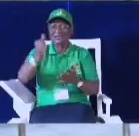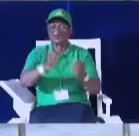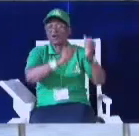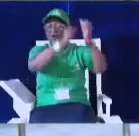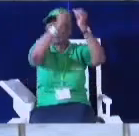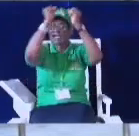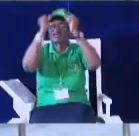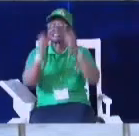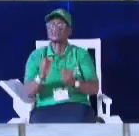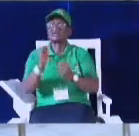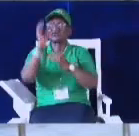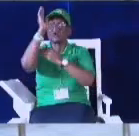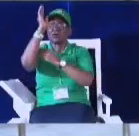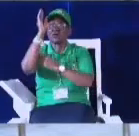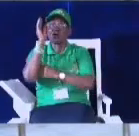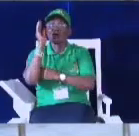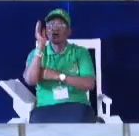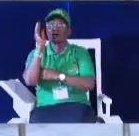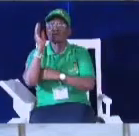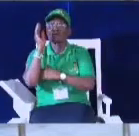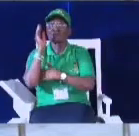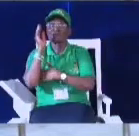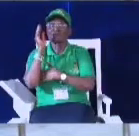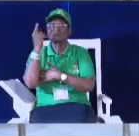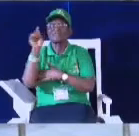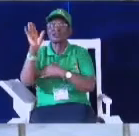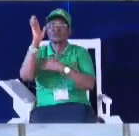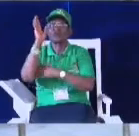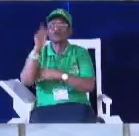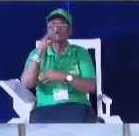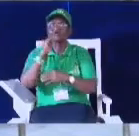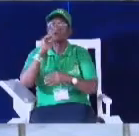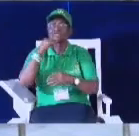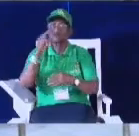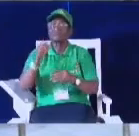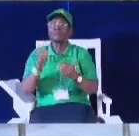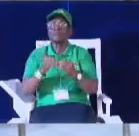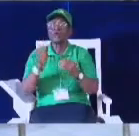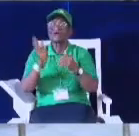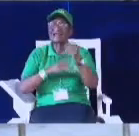Almighty God, the God who is more than enough,